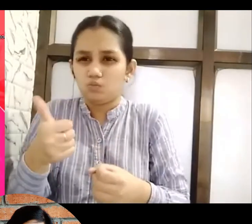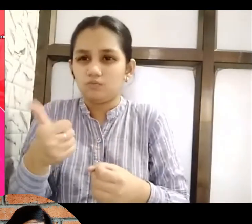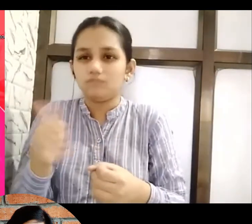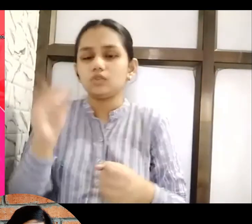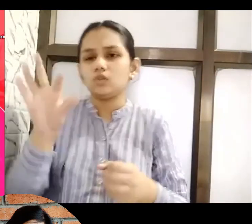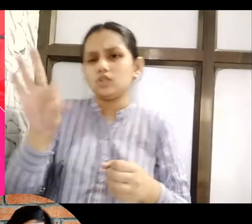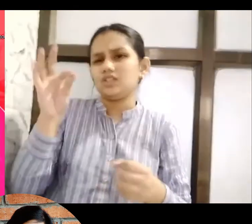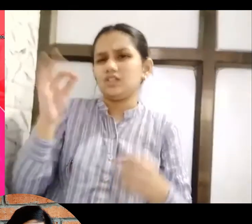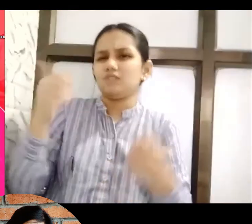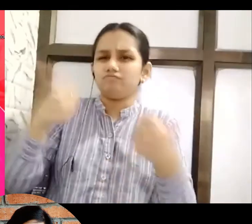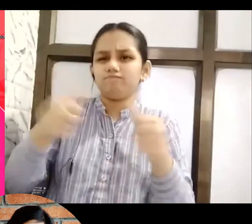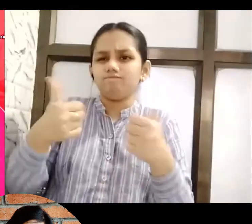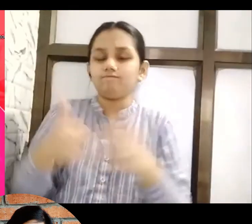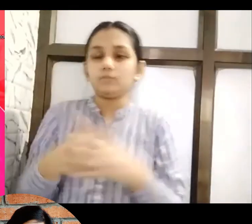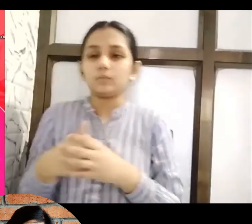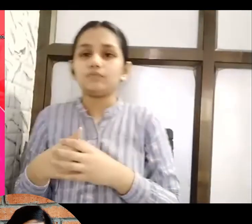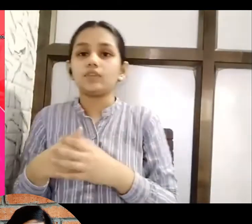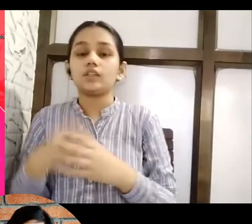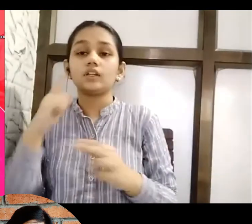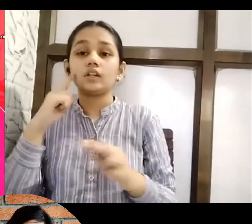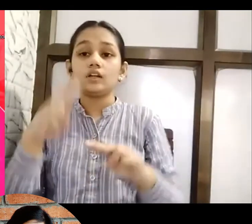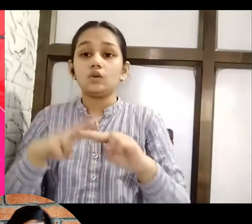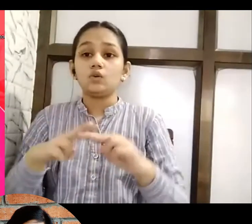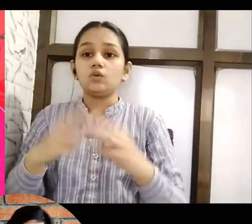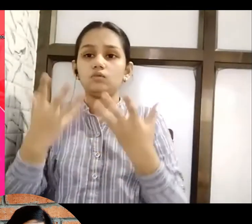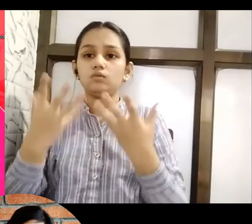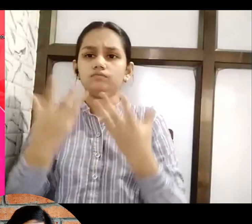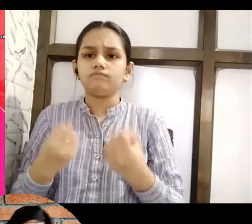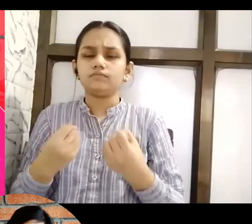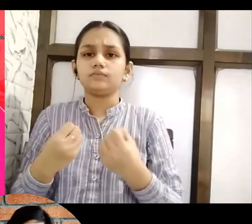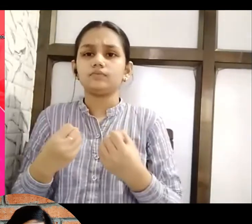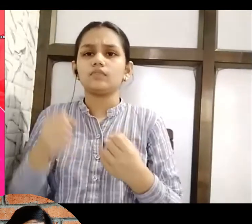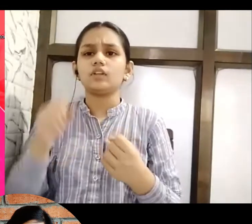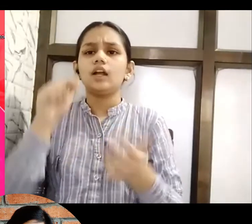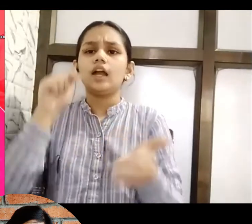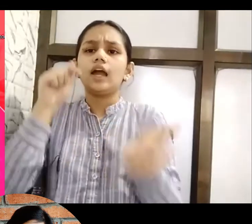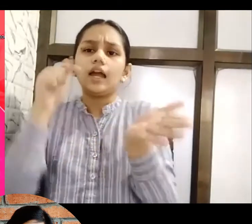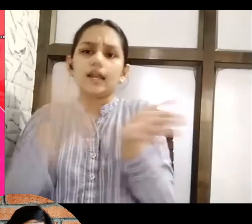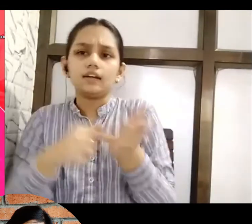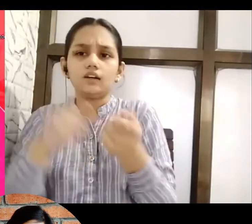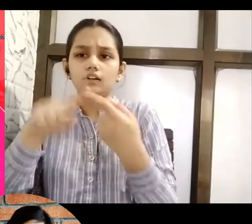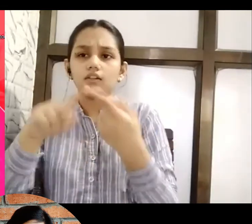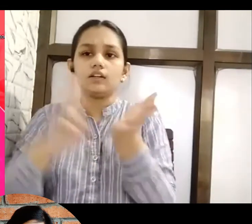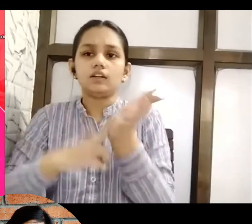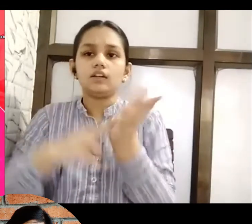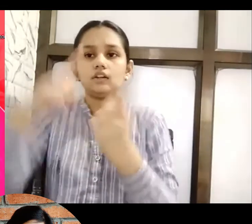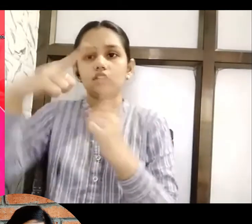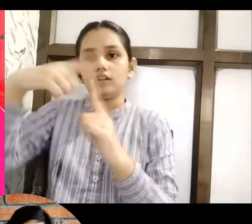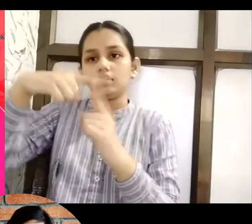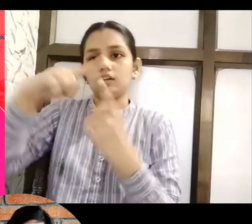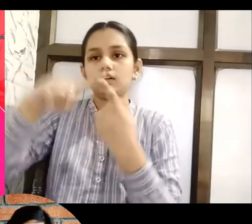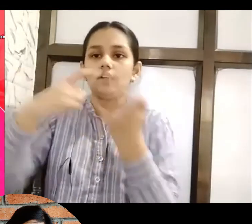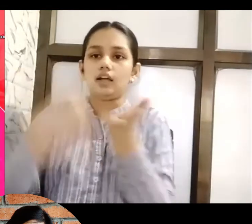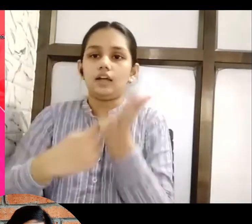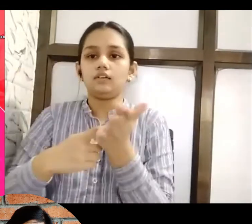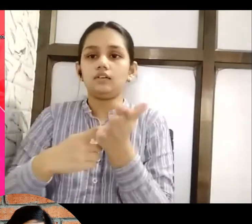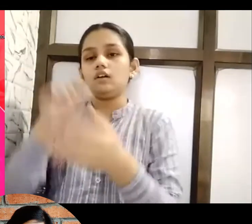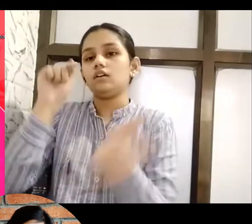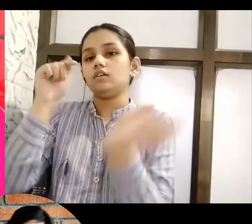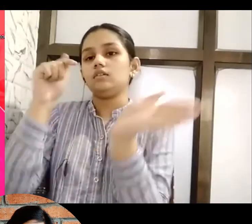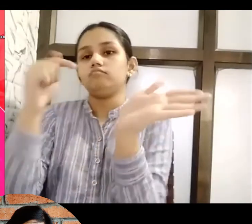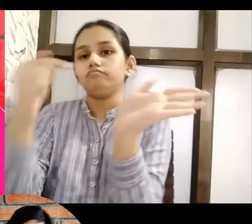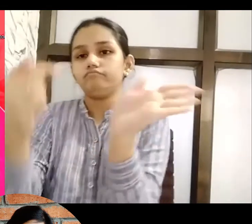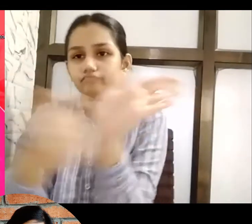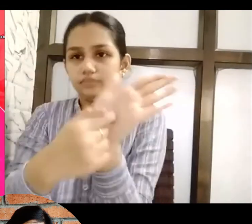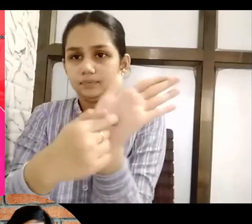come here, I want to give one more enter. So I'll press enter. Right? Yeah. And you